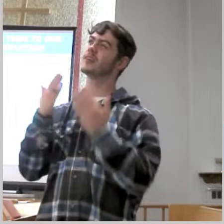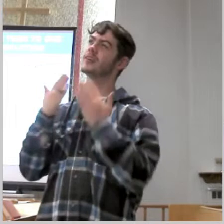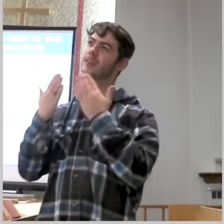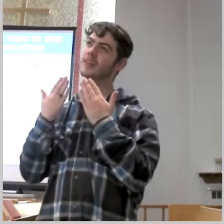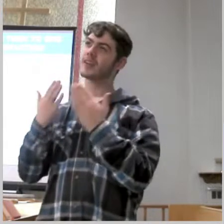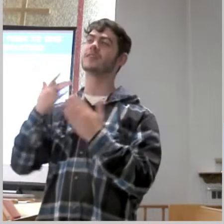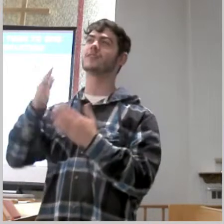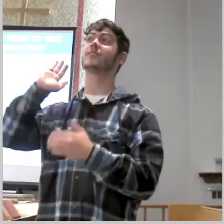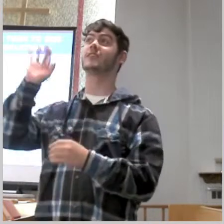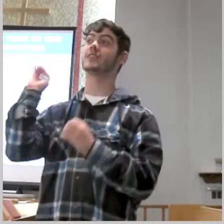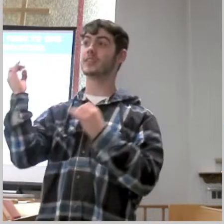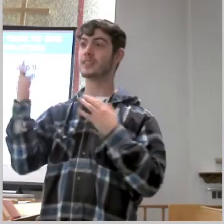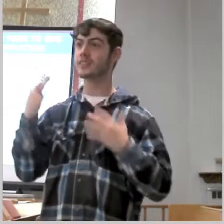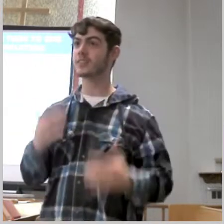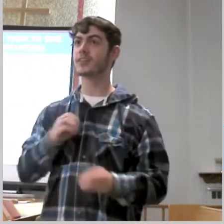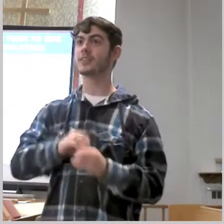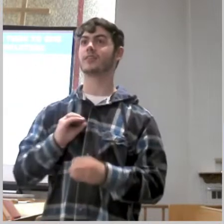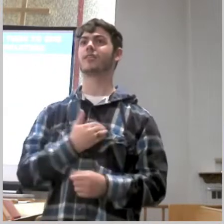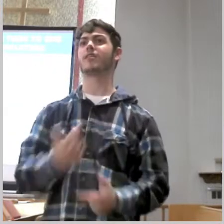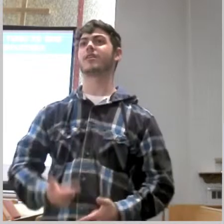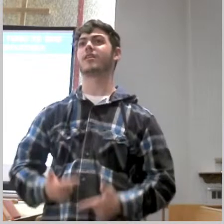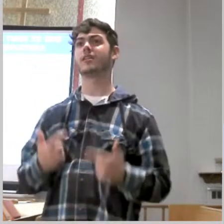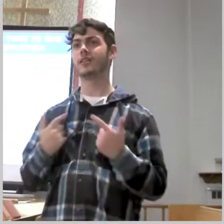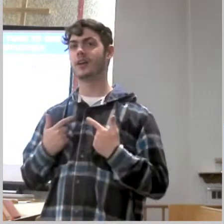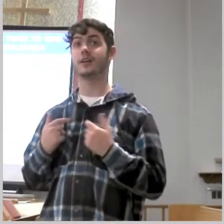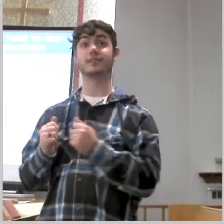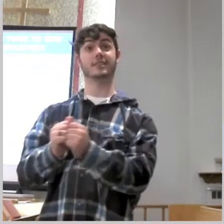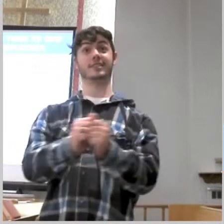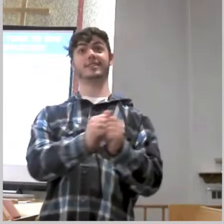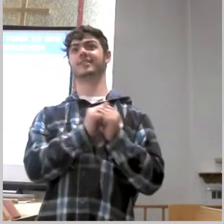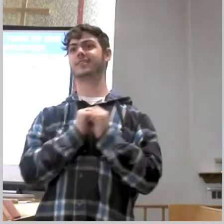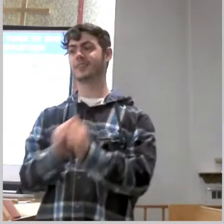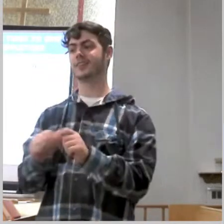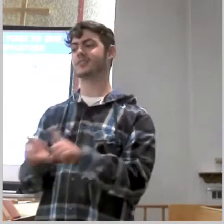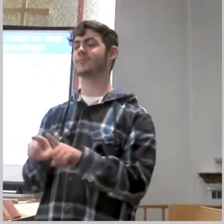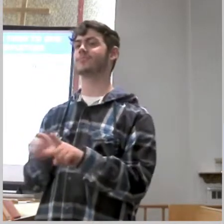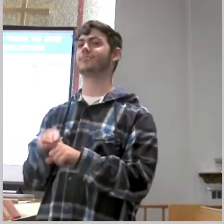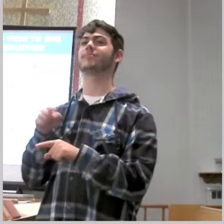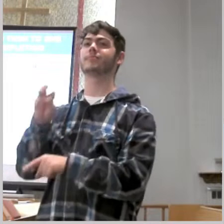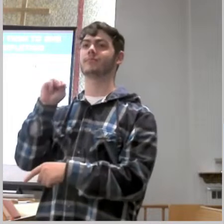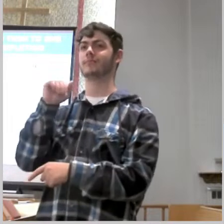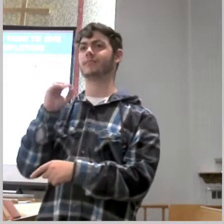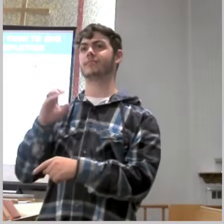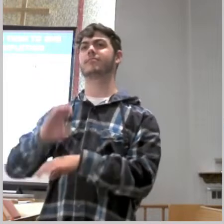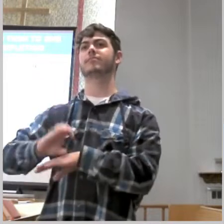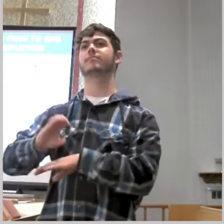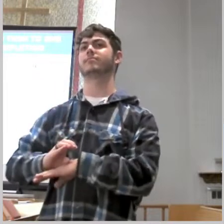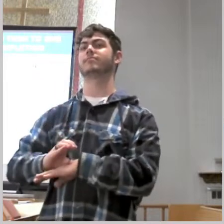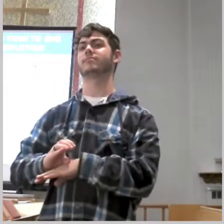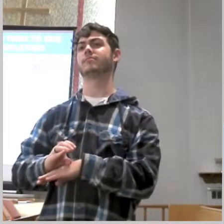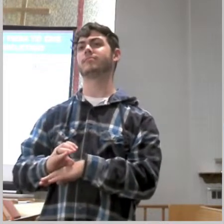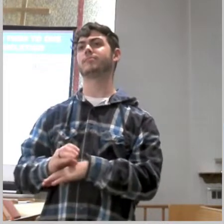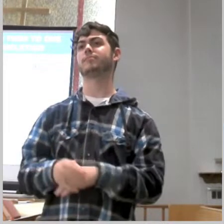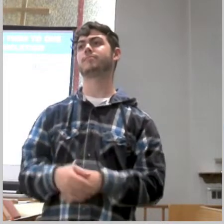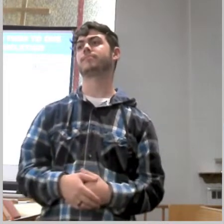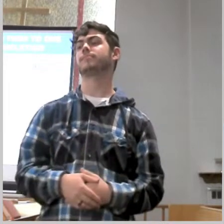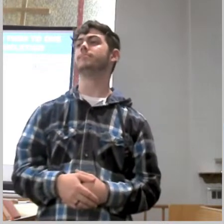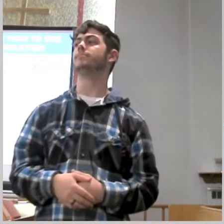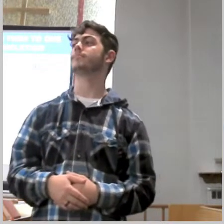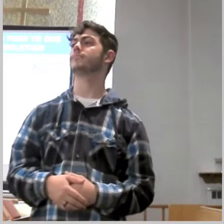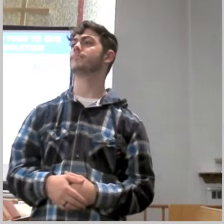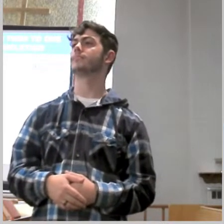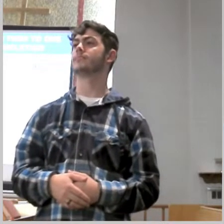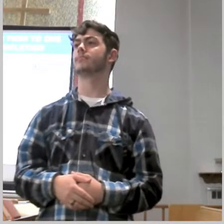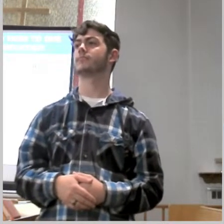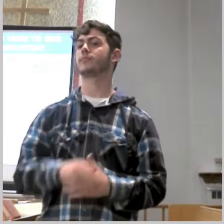His grace in our lives, as these Macedonian churches did. So